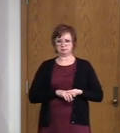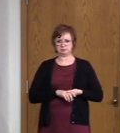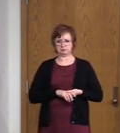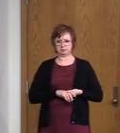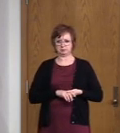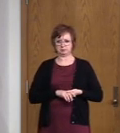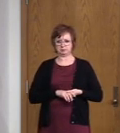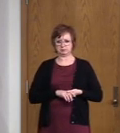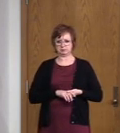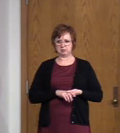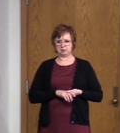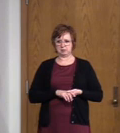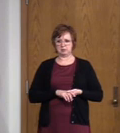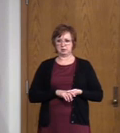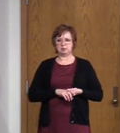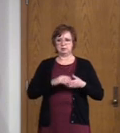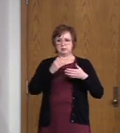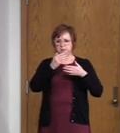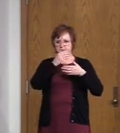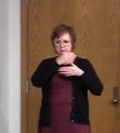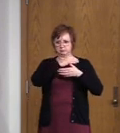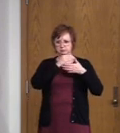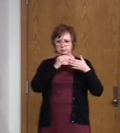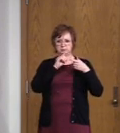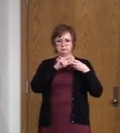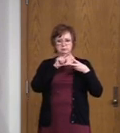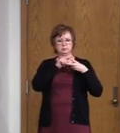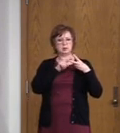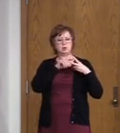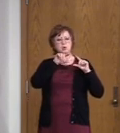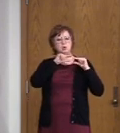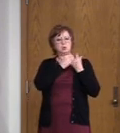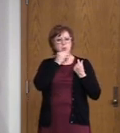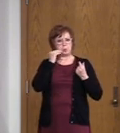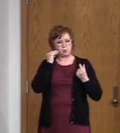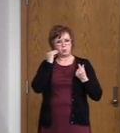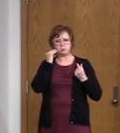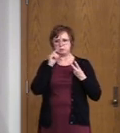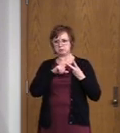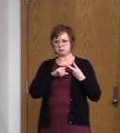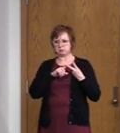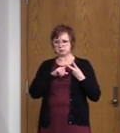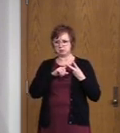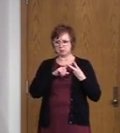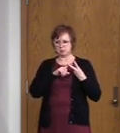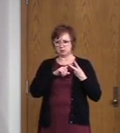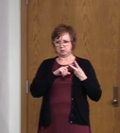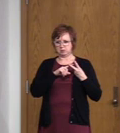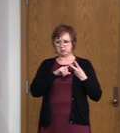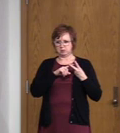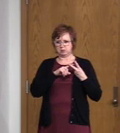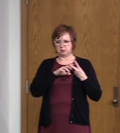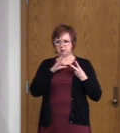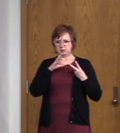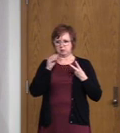Living in group homes, as well as those people with underlying health conditions that are extremely vulnerable. And that